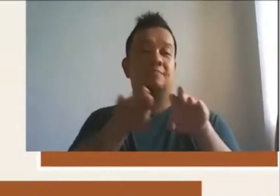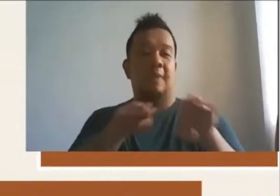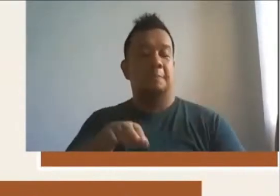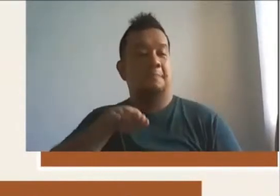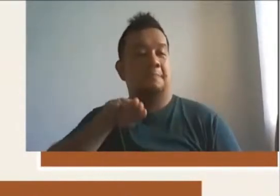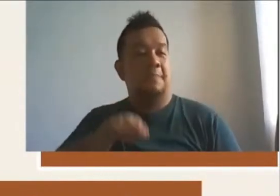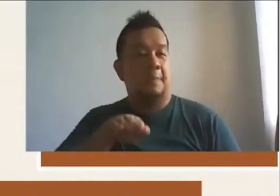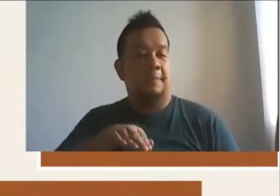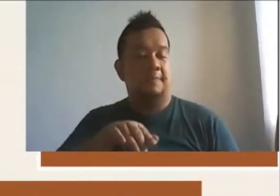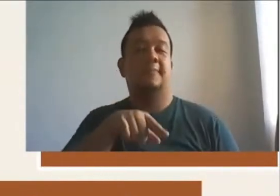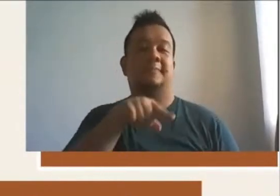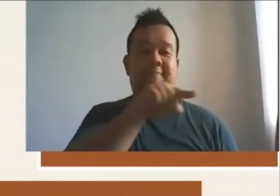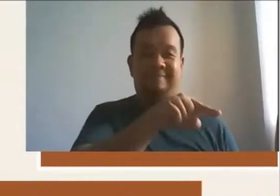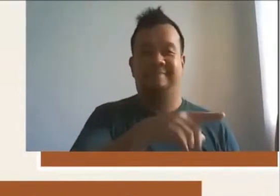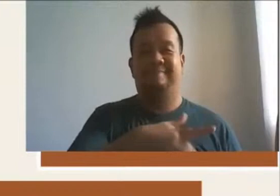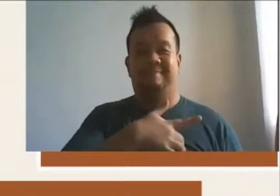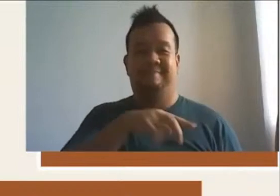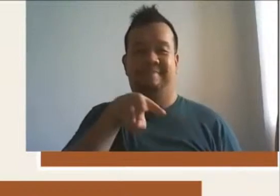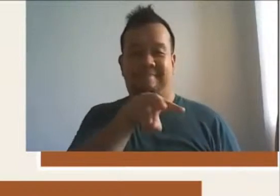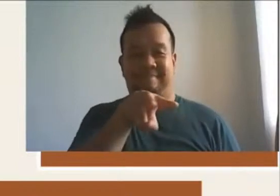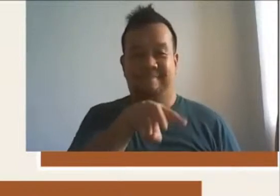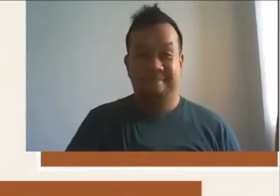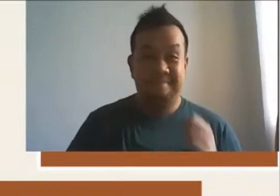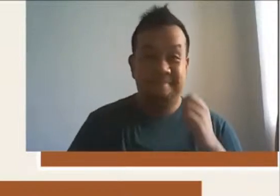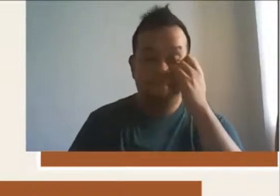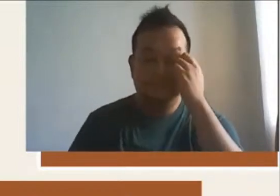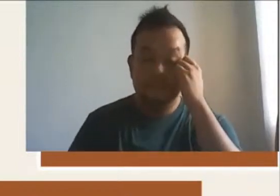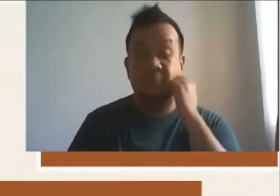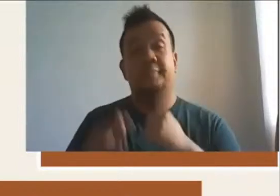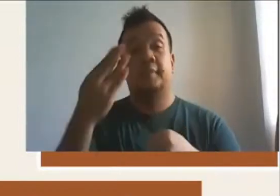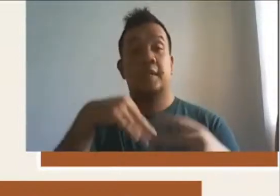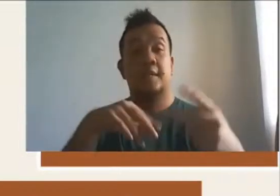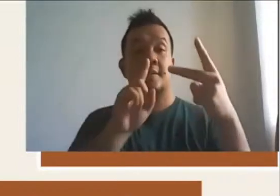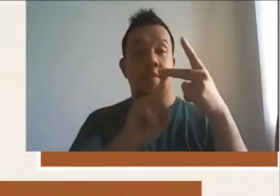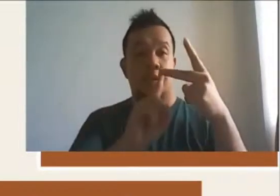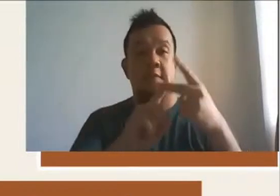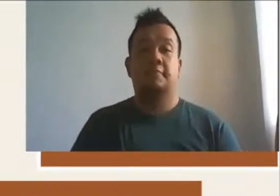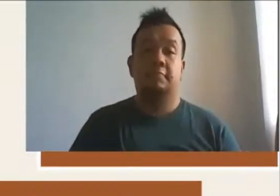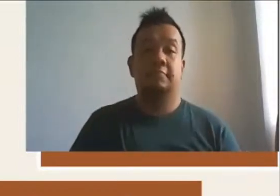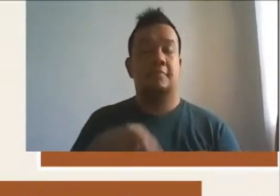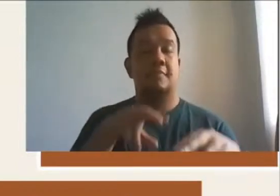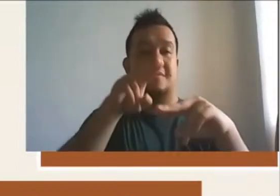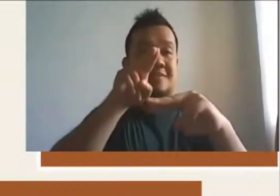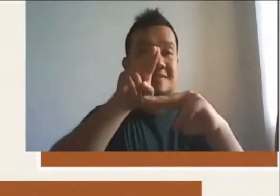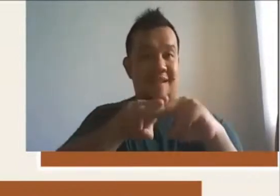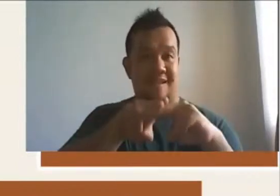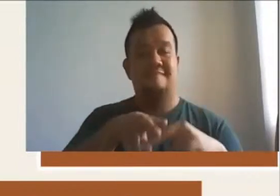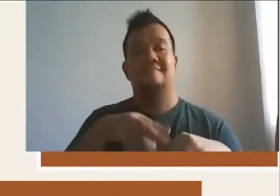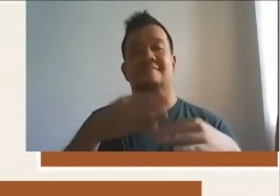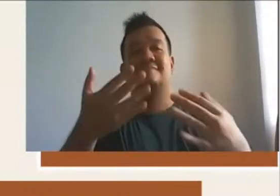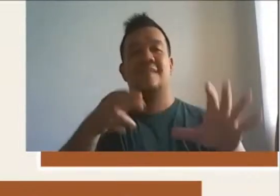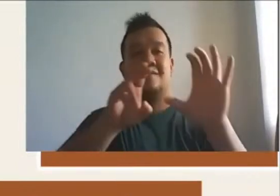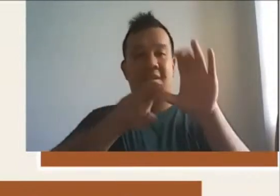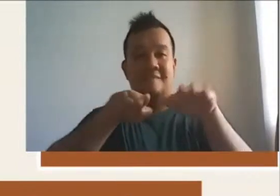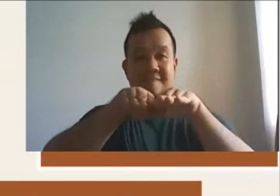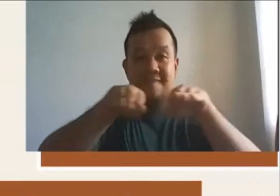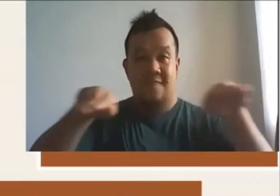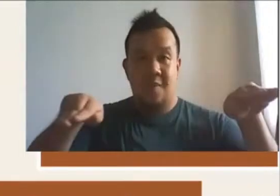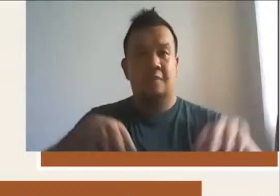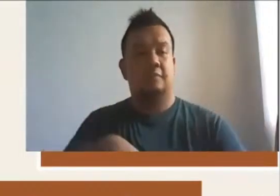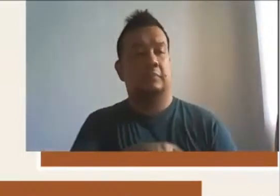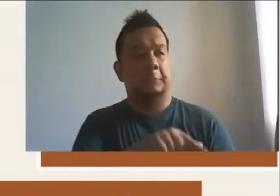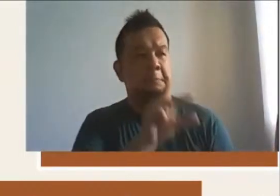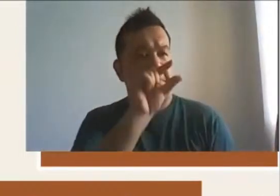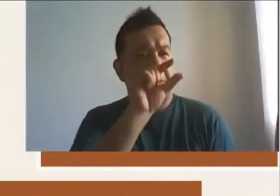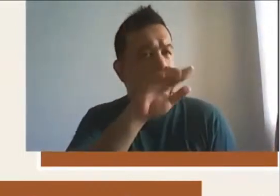So similarly to a chair, yung konting light tap lang so that the deaf person knows that he or she is being